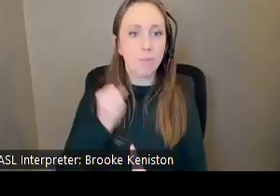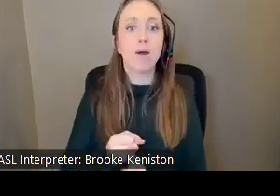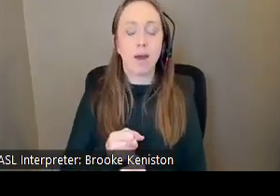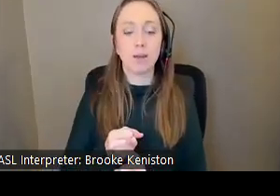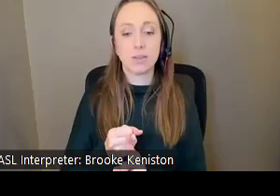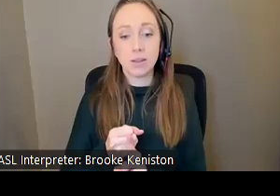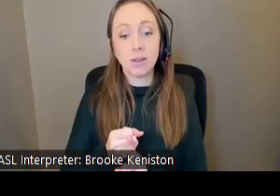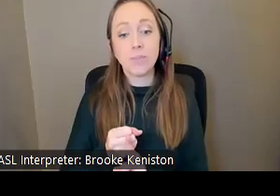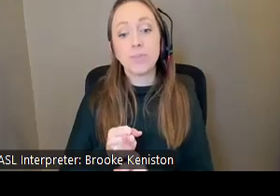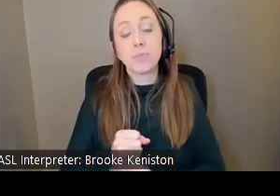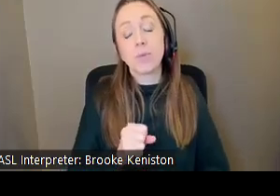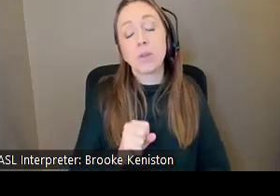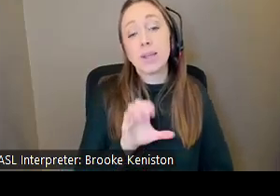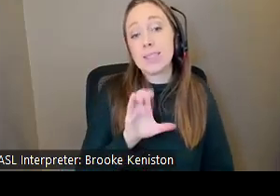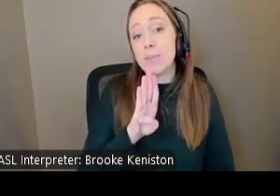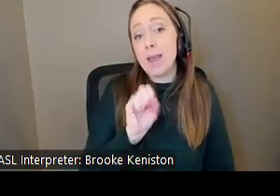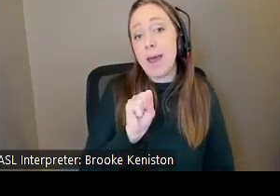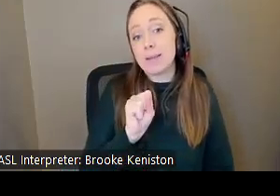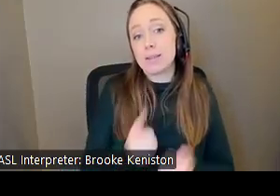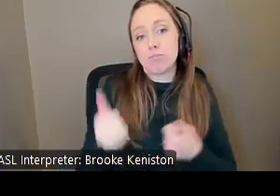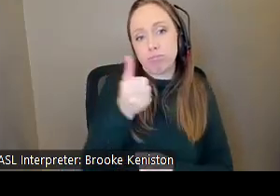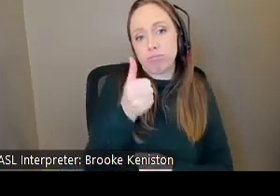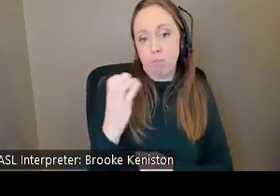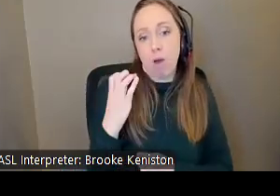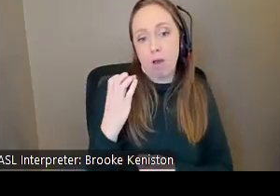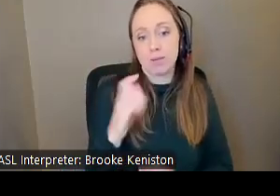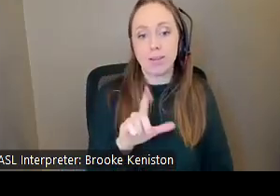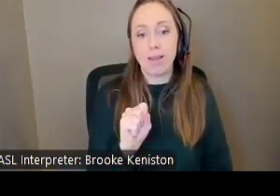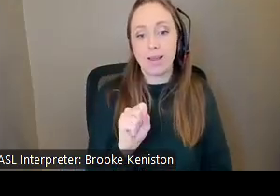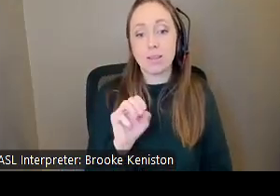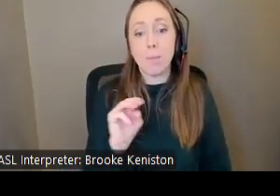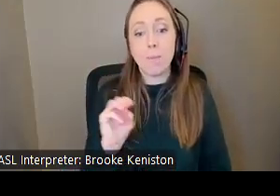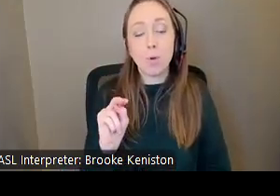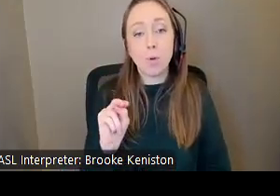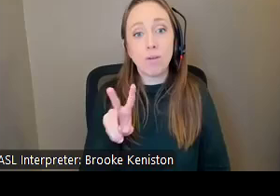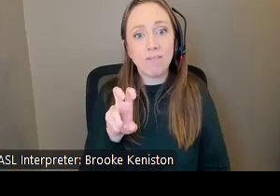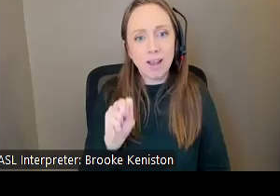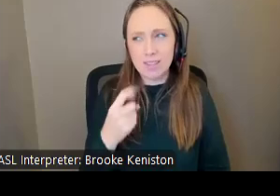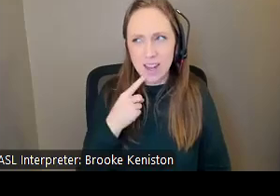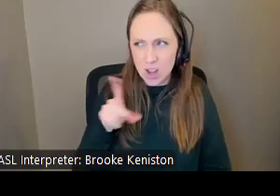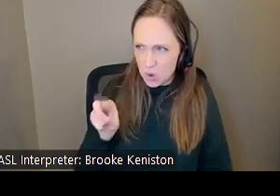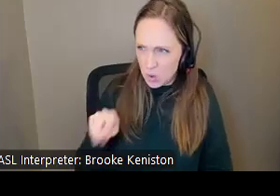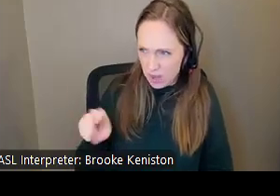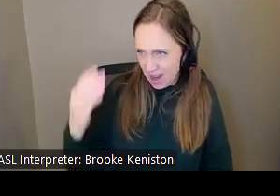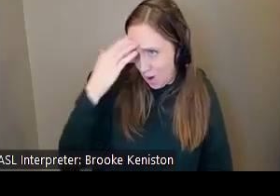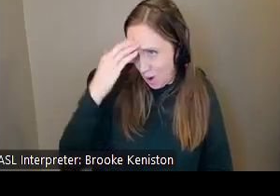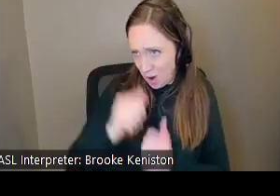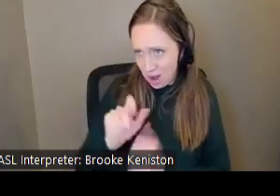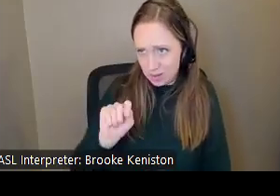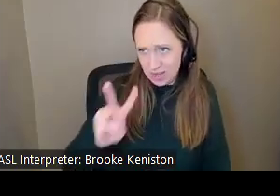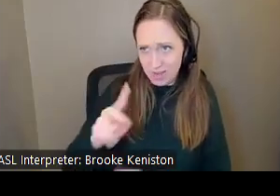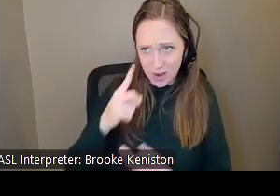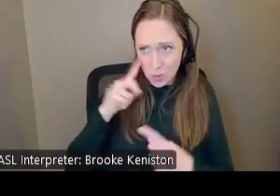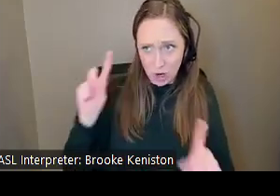head of CBS at that time, remarked, do they even know how TV works? Because they released all